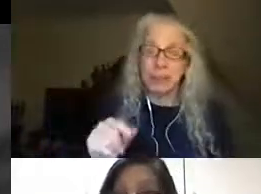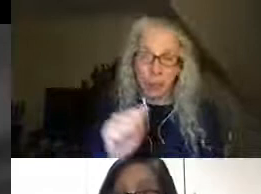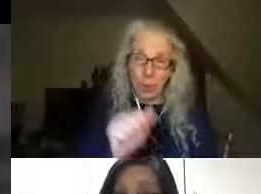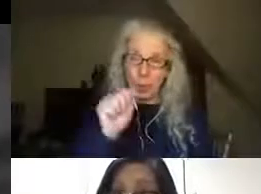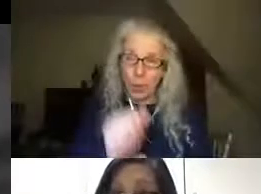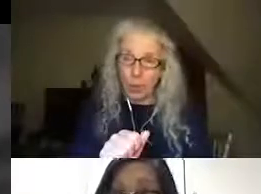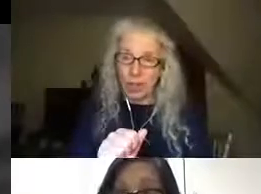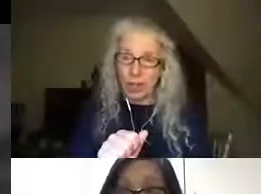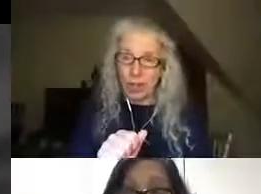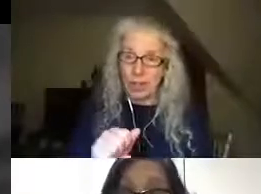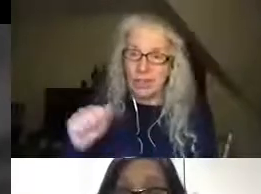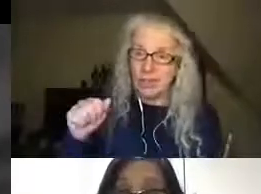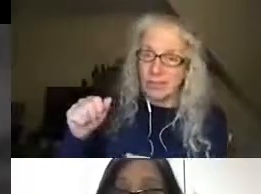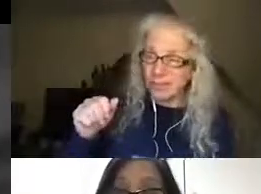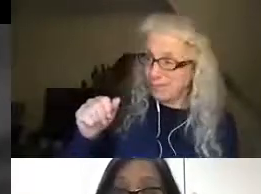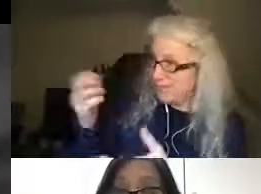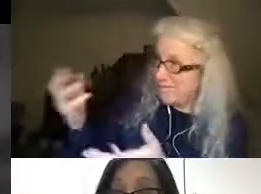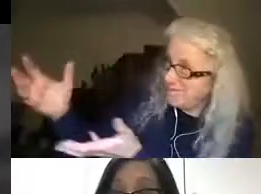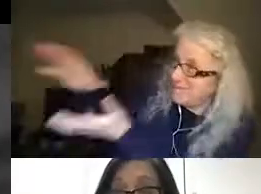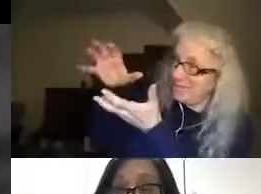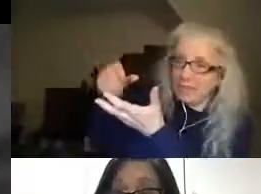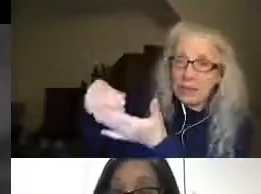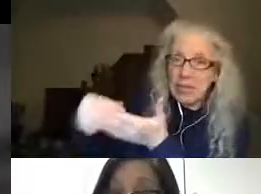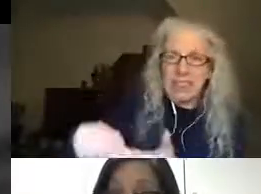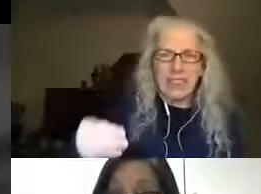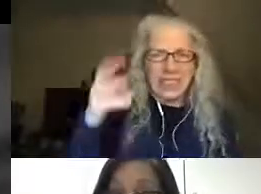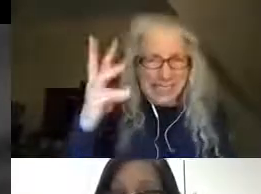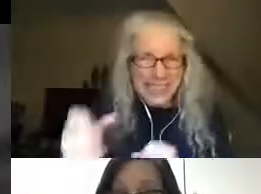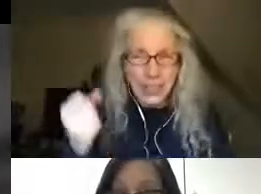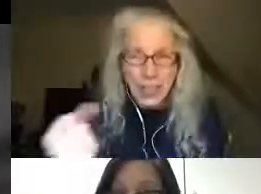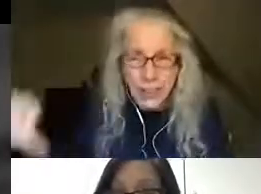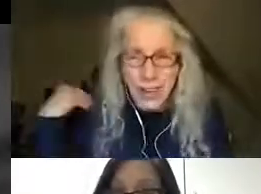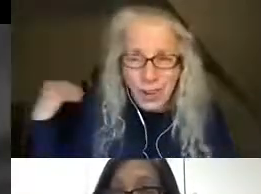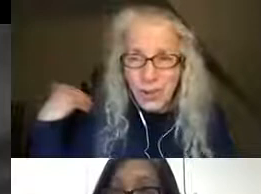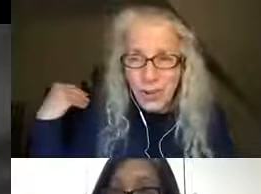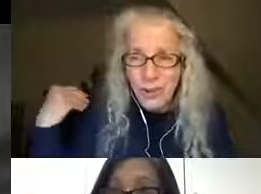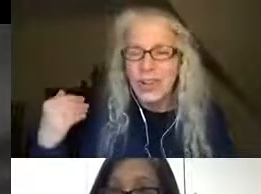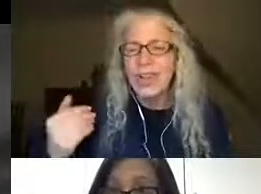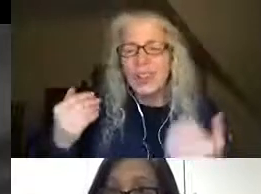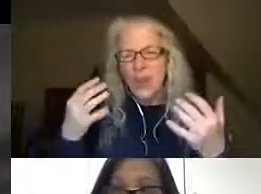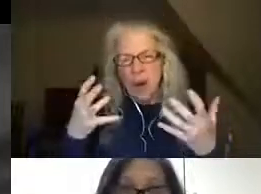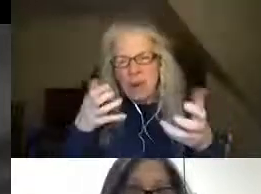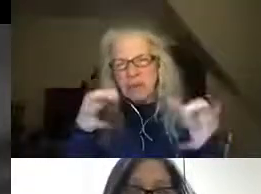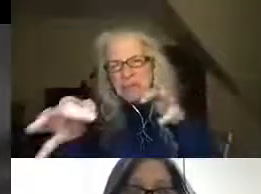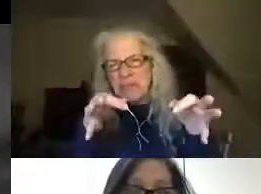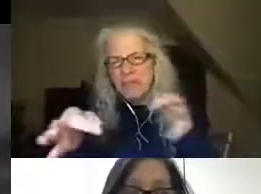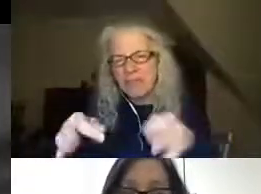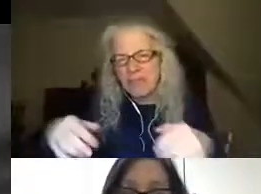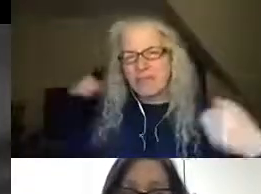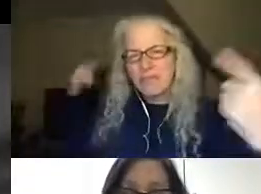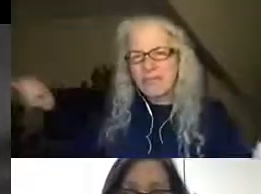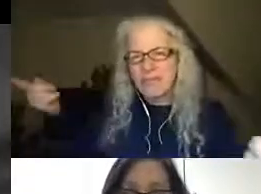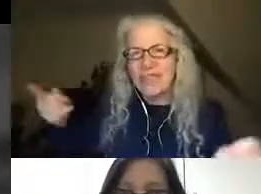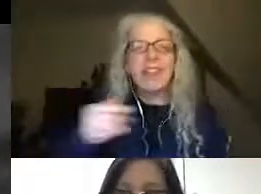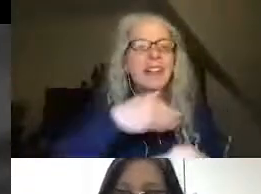capturing this funding actually started about 6 years ago, and I'd like to walk you through that history. Bethany,